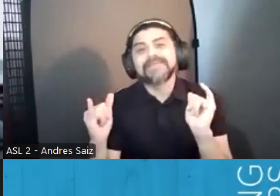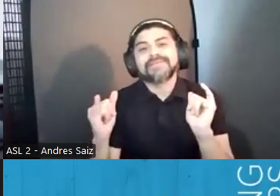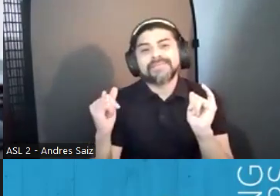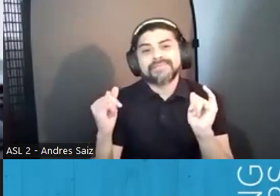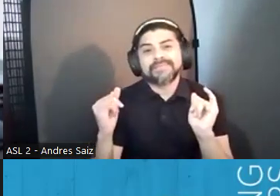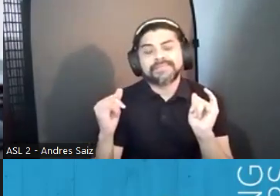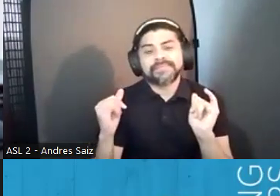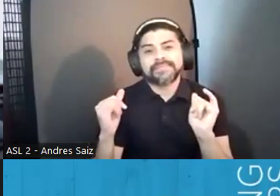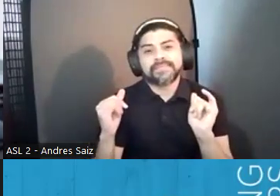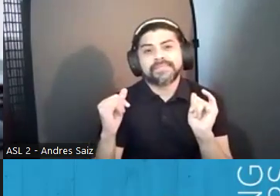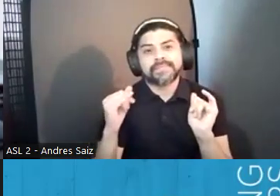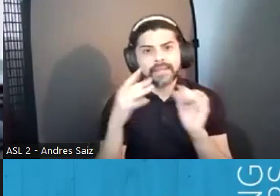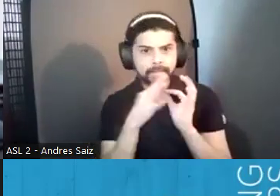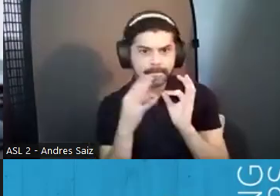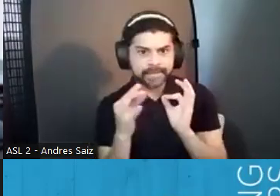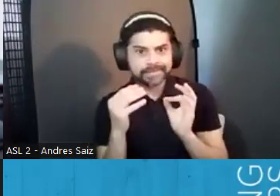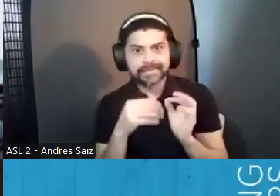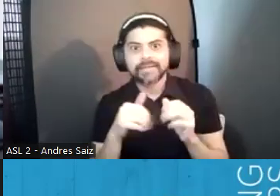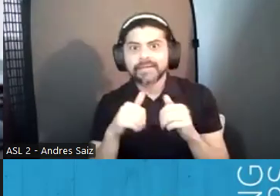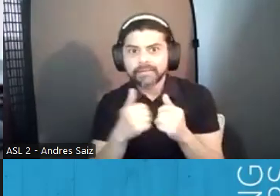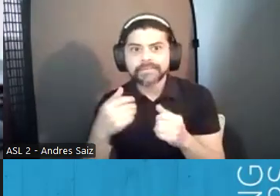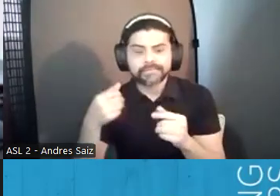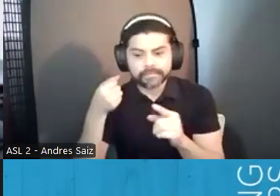just the mention of the attacks on immigrant